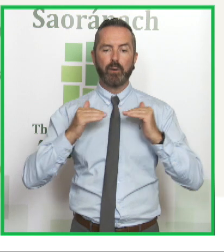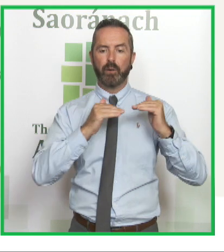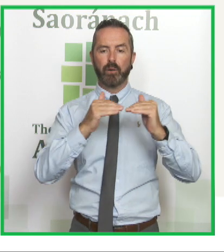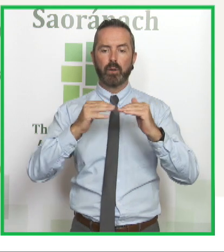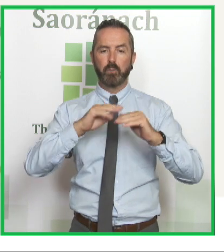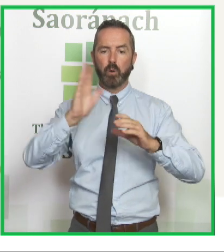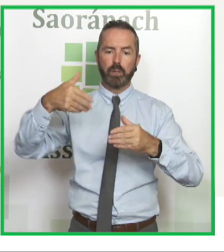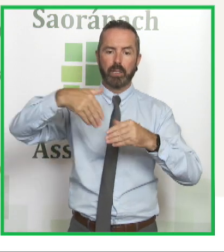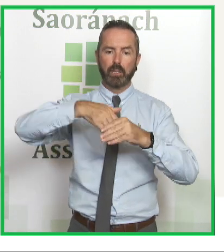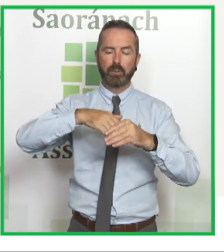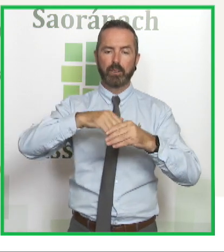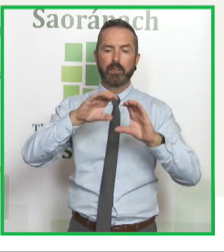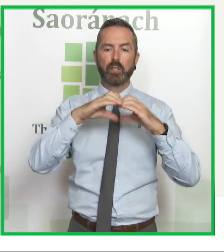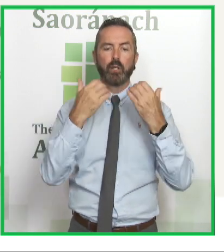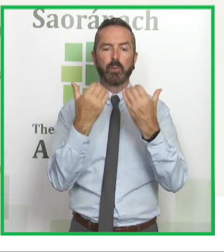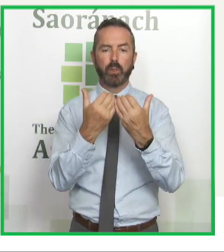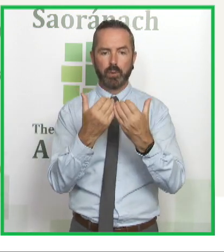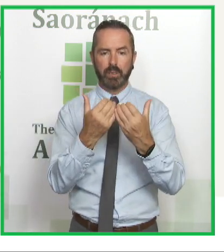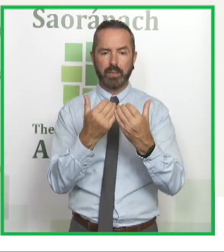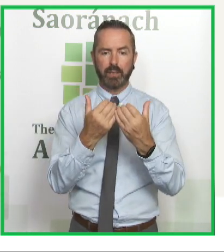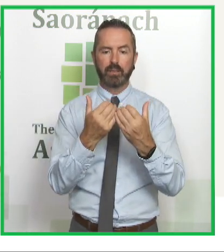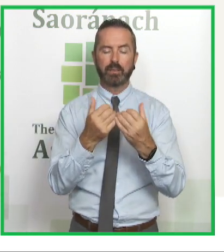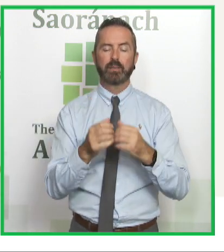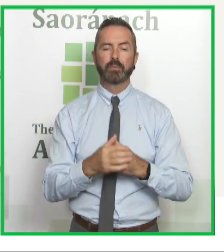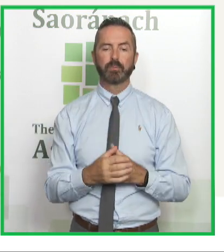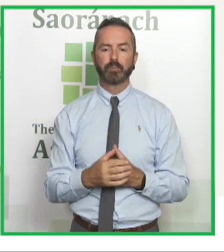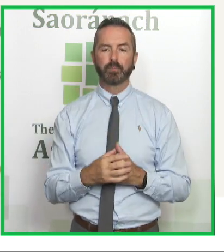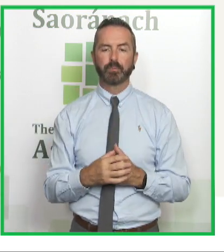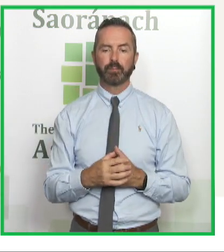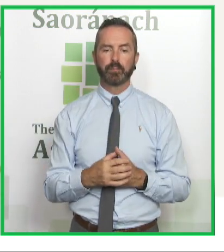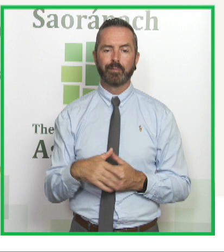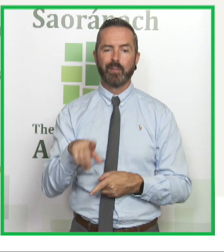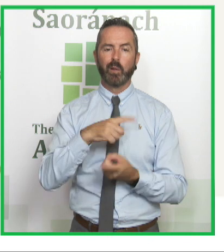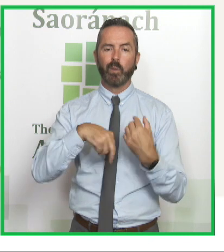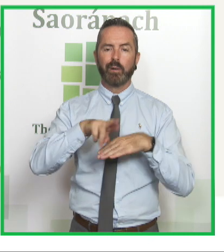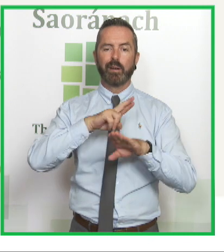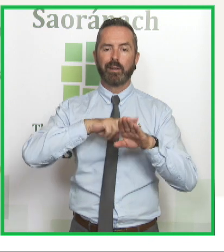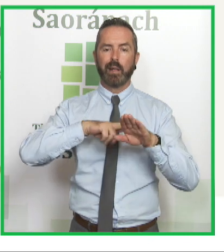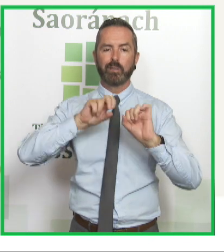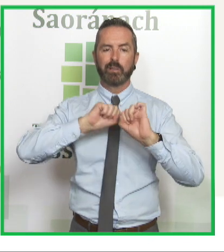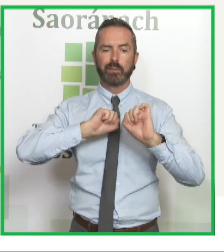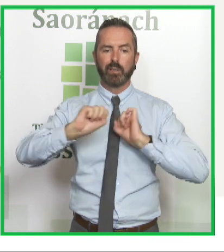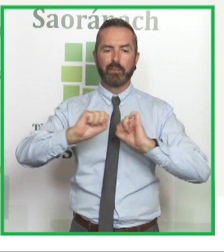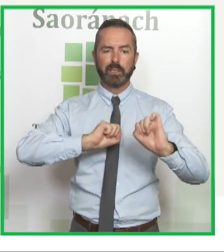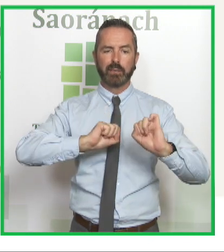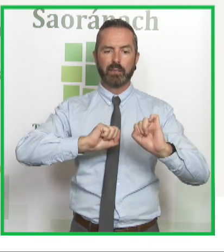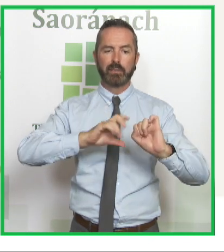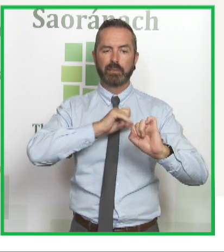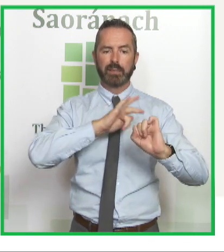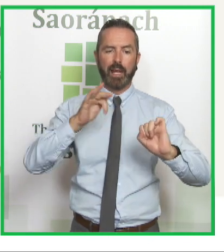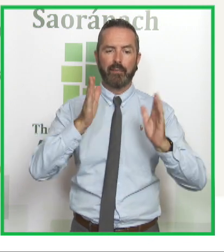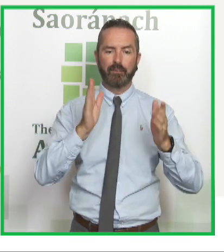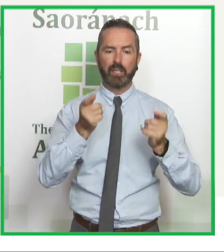where crime and its causes are effectively addressed. We are a national service. Our staff are social work